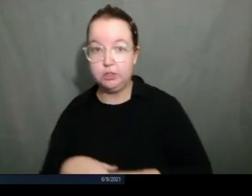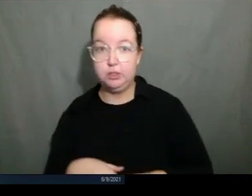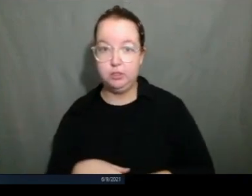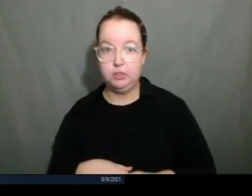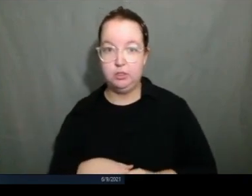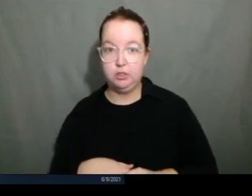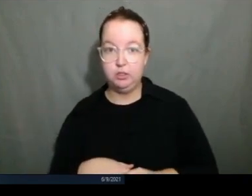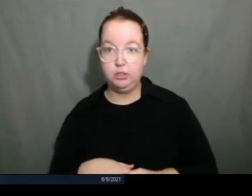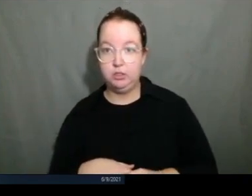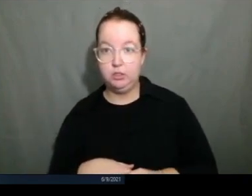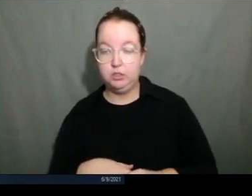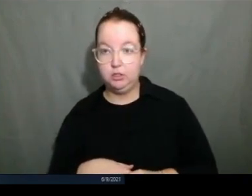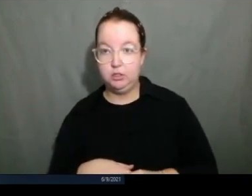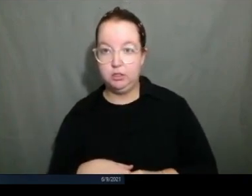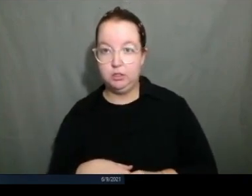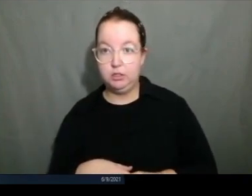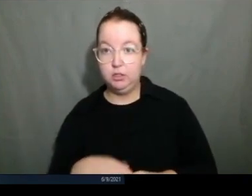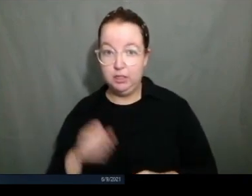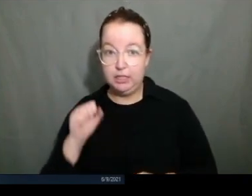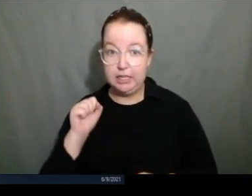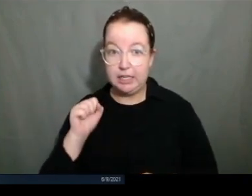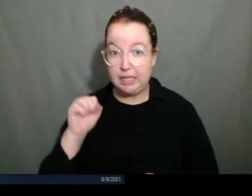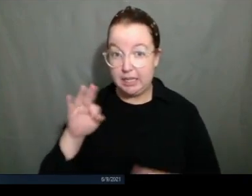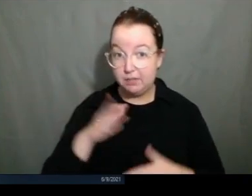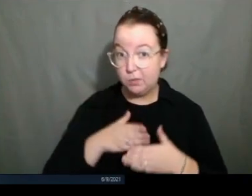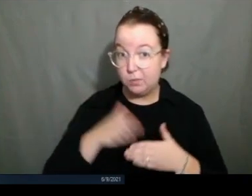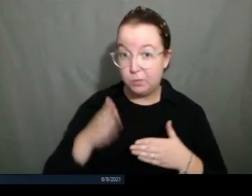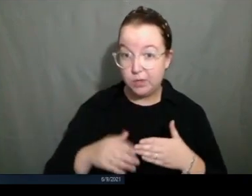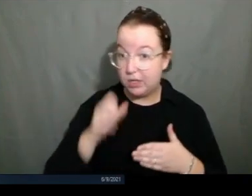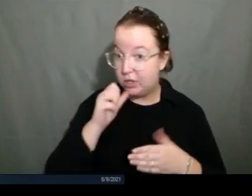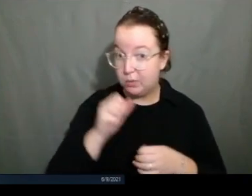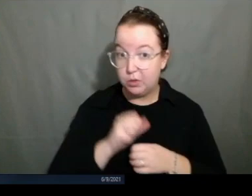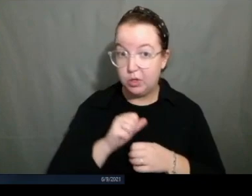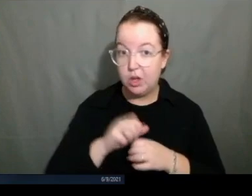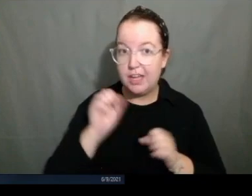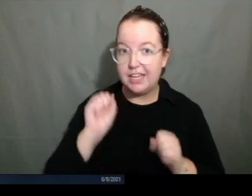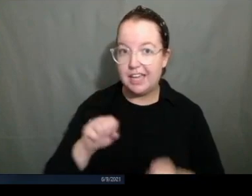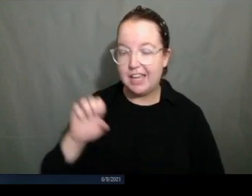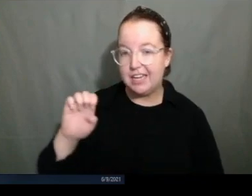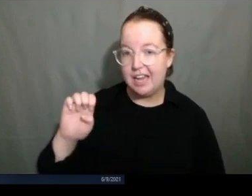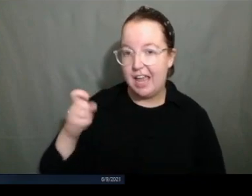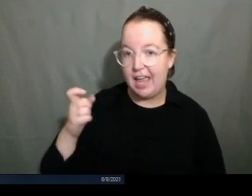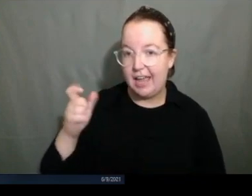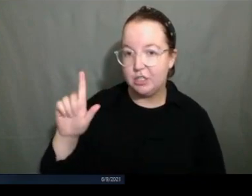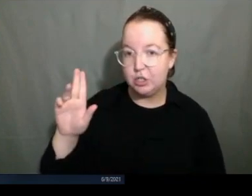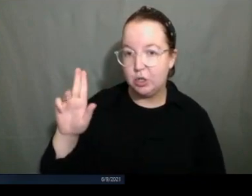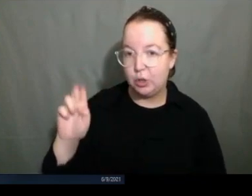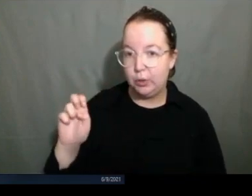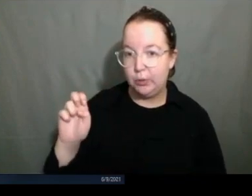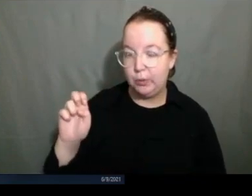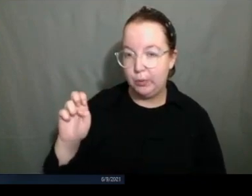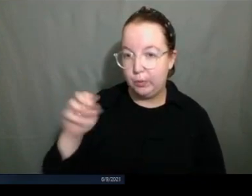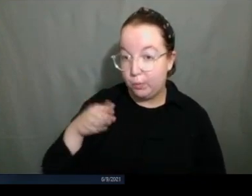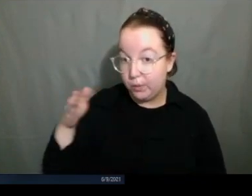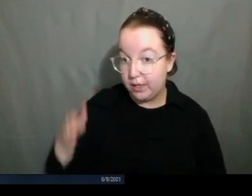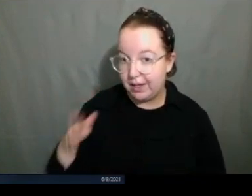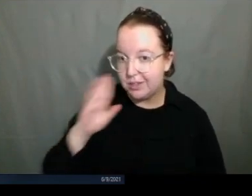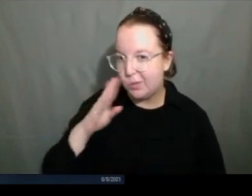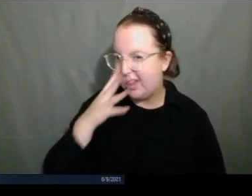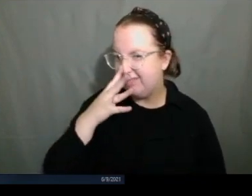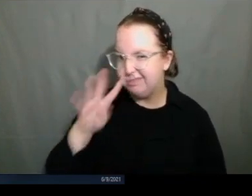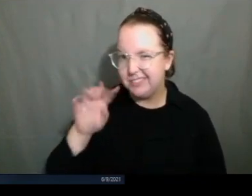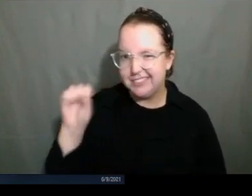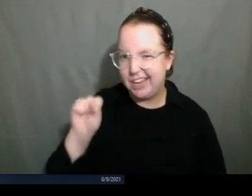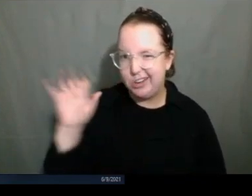flows over a weekend and you don't work on weekends, you can always keep the exclude weekends button checked off, and that would just ignore Saturday